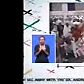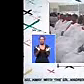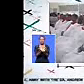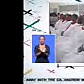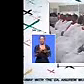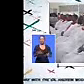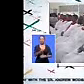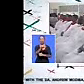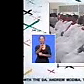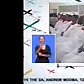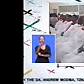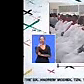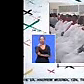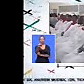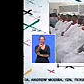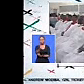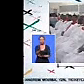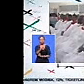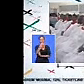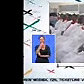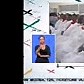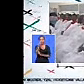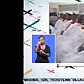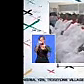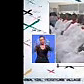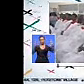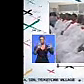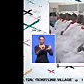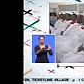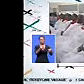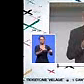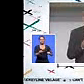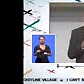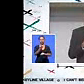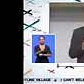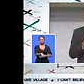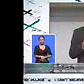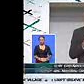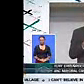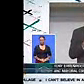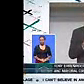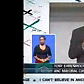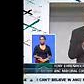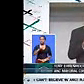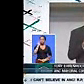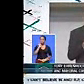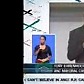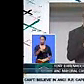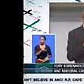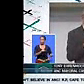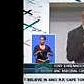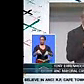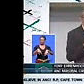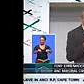Langa, Imrach spelled out his vision for an integrated Cape Town. When we take over the city of Cape Town, we will